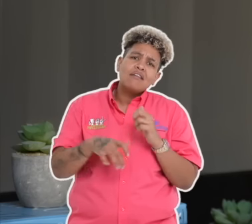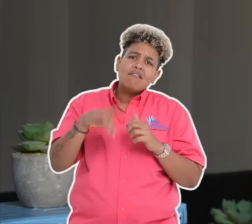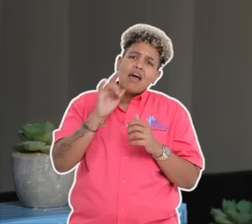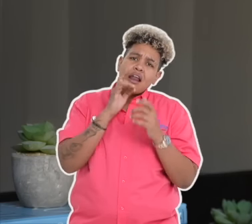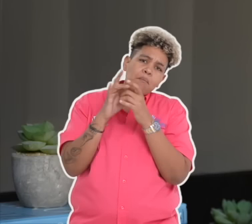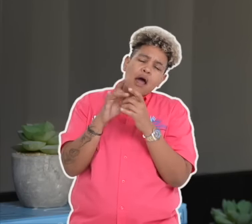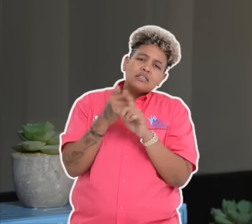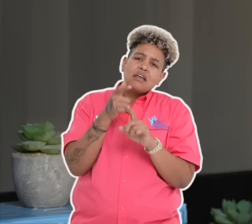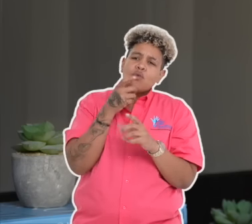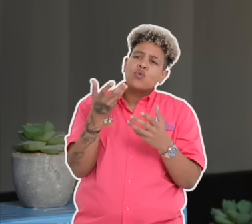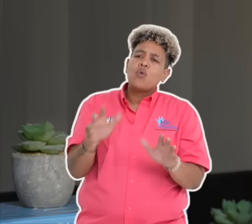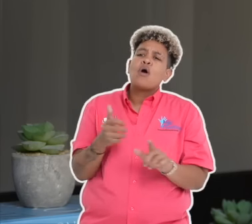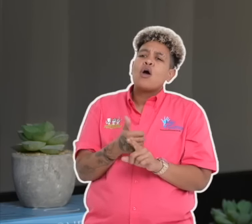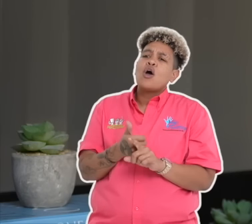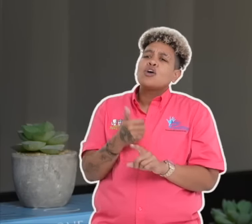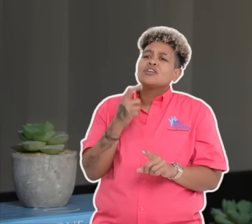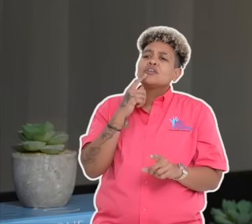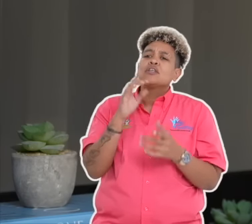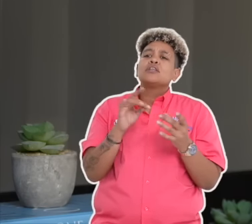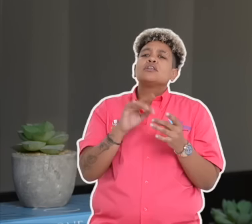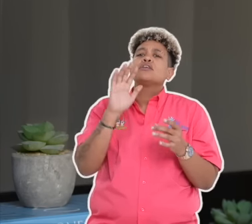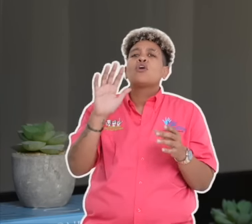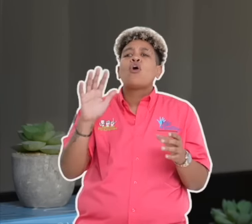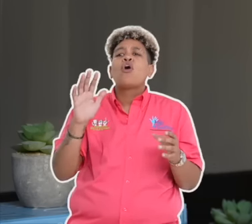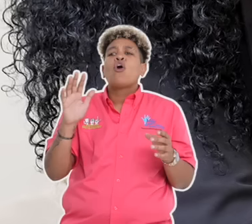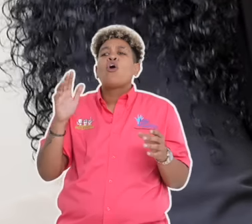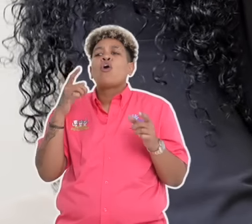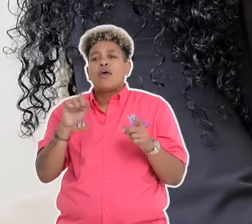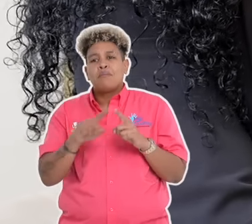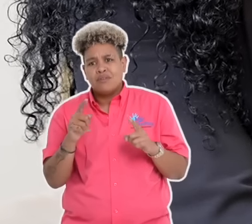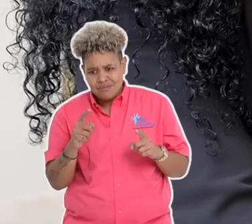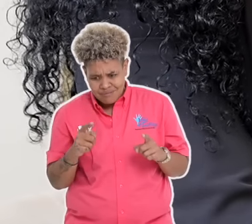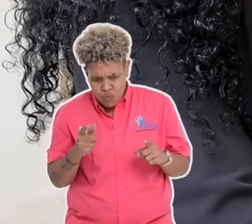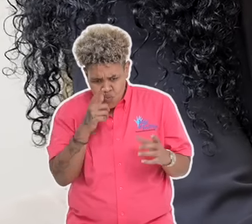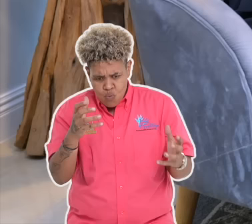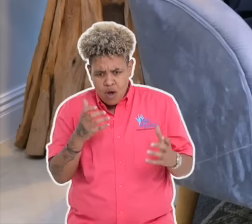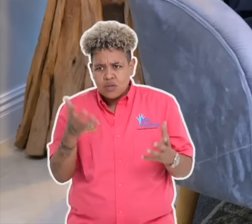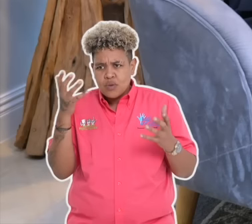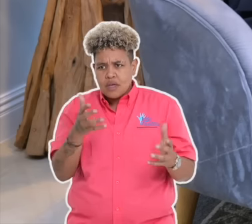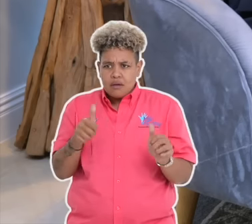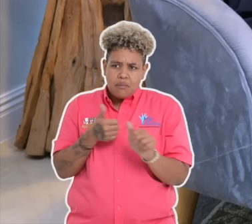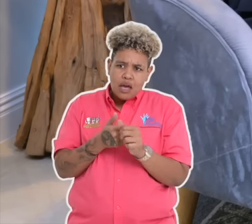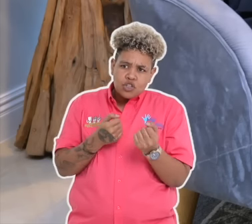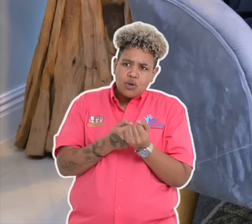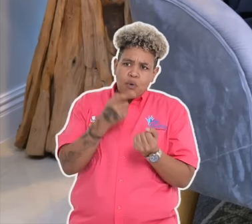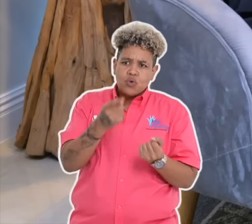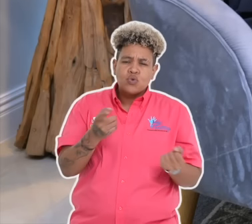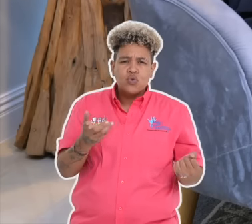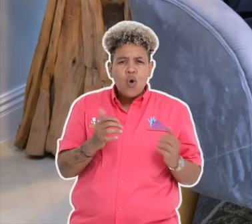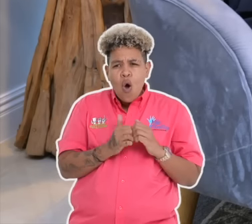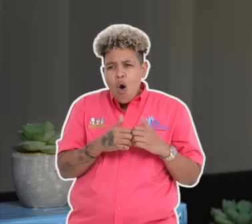difficult to find a partner who doesn't want to out your flame but wants to fan it, who wants to be behind